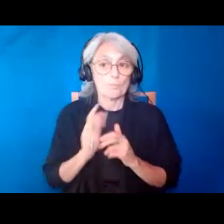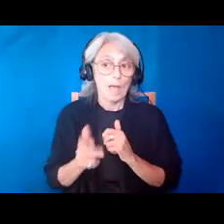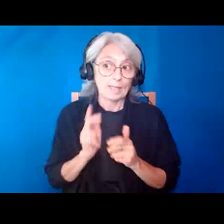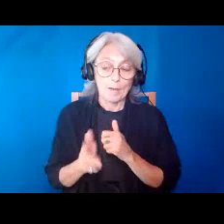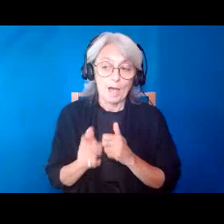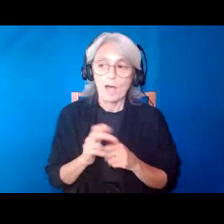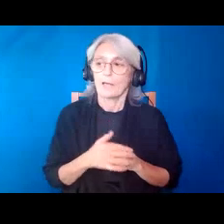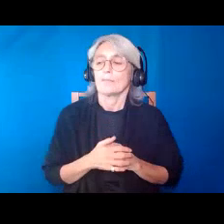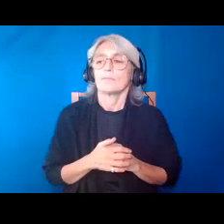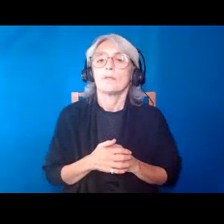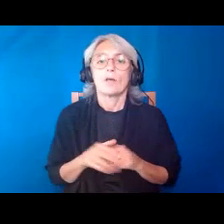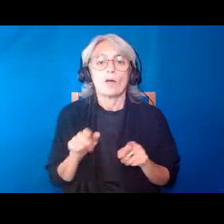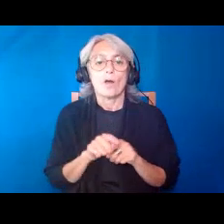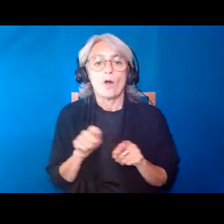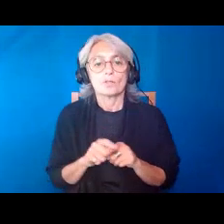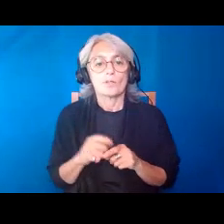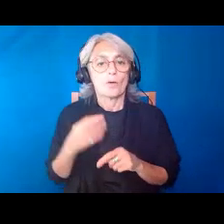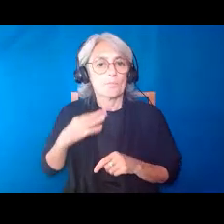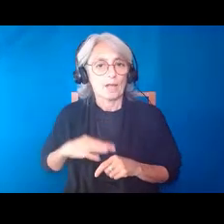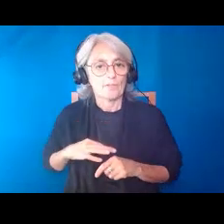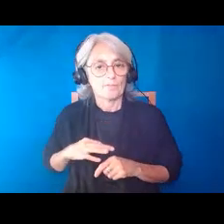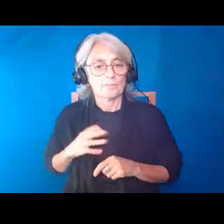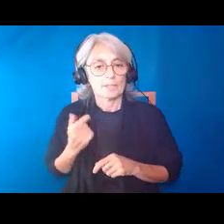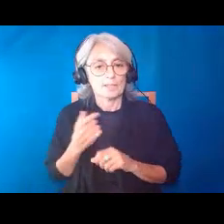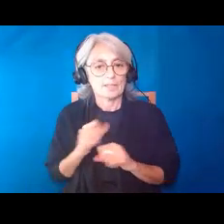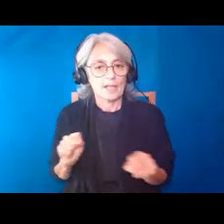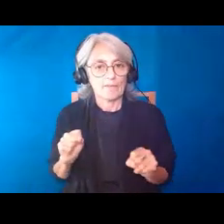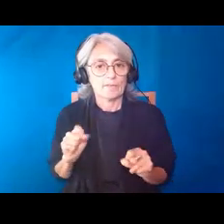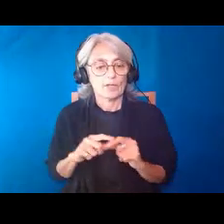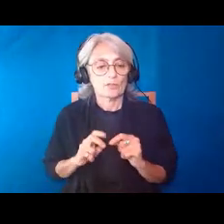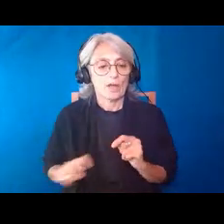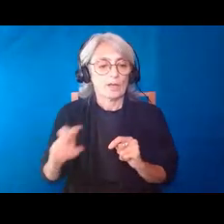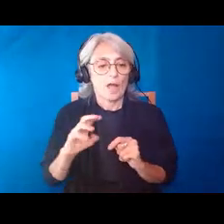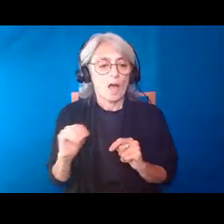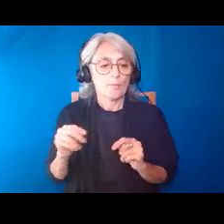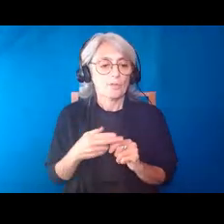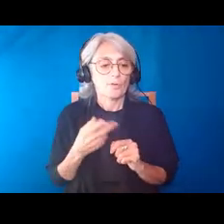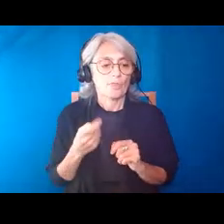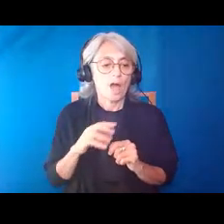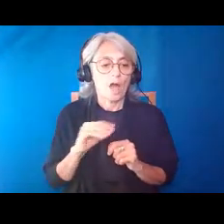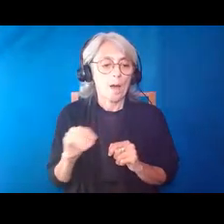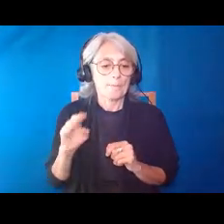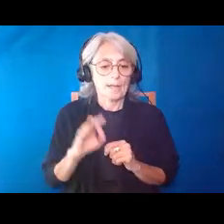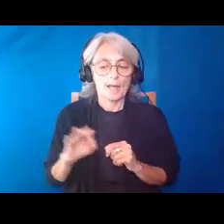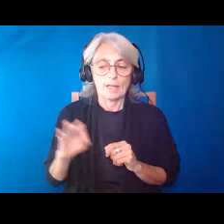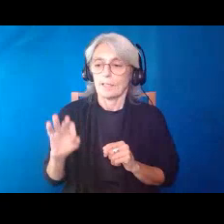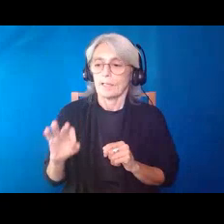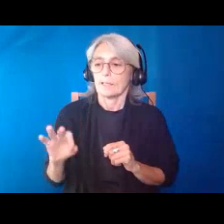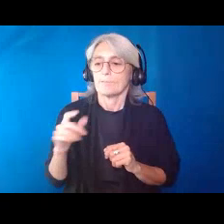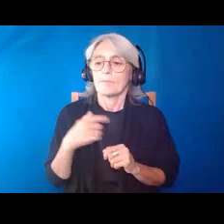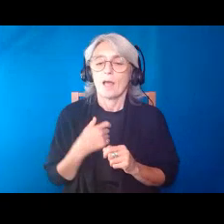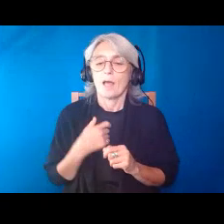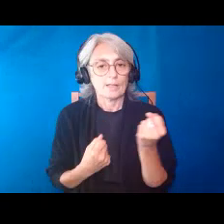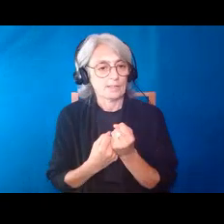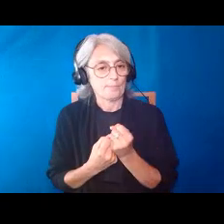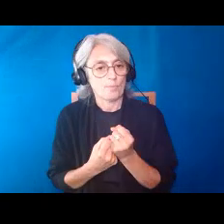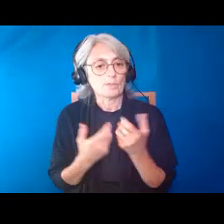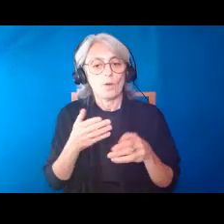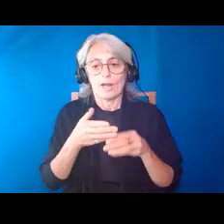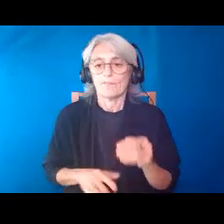have the benefit of being safe while they're traveling through the 99. I'm a big supporter of finishing the